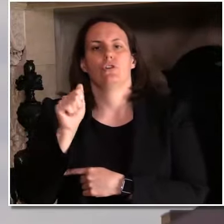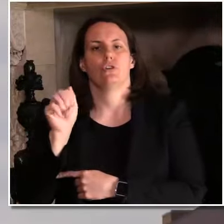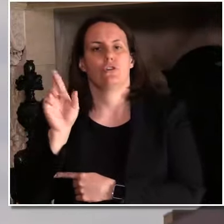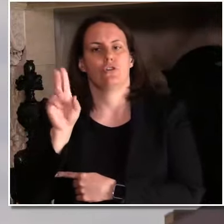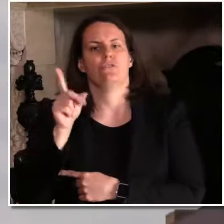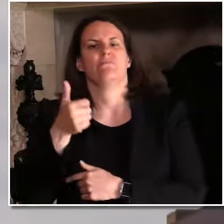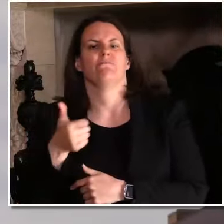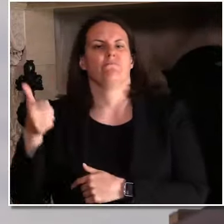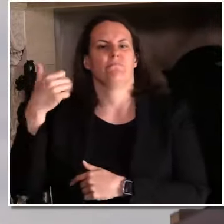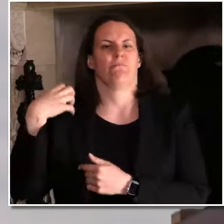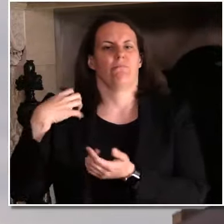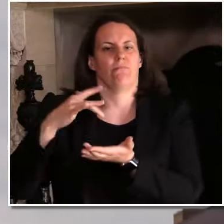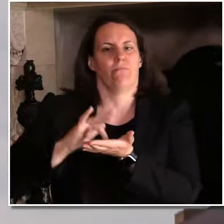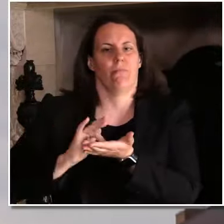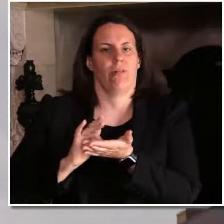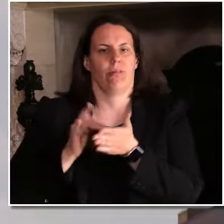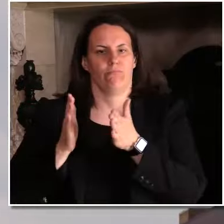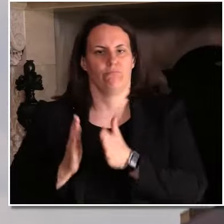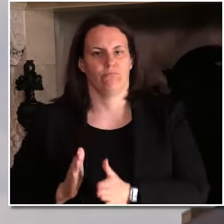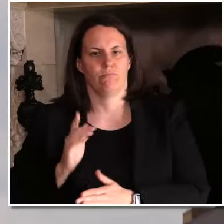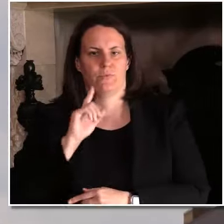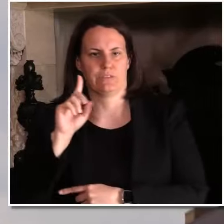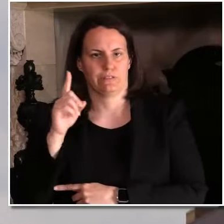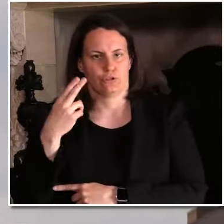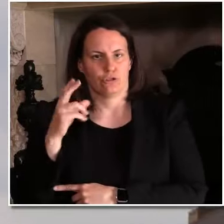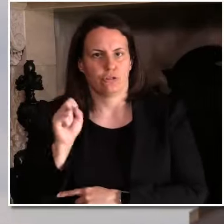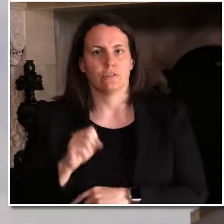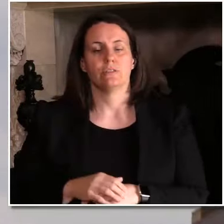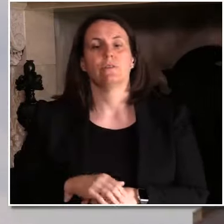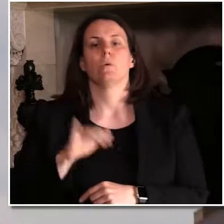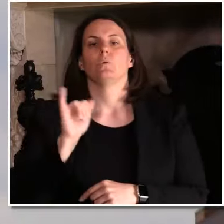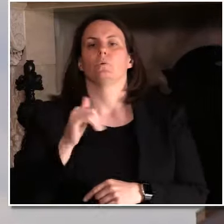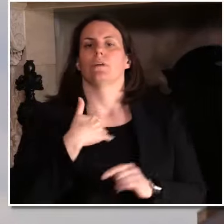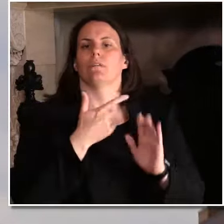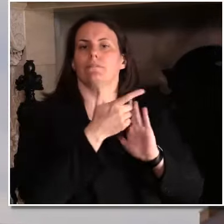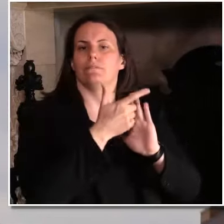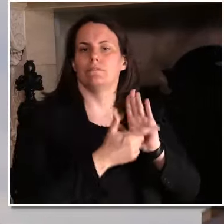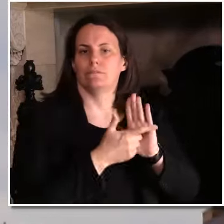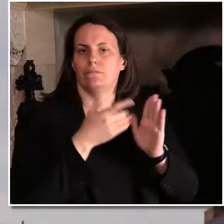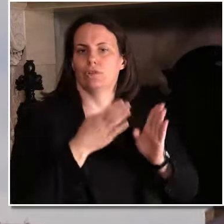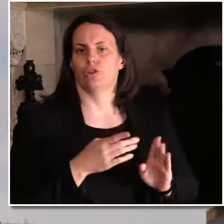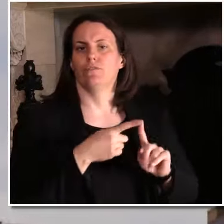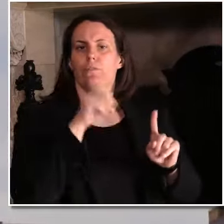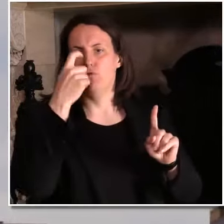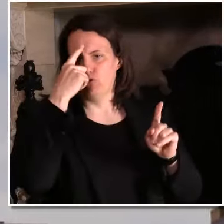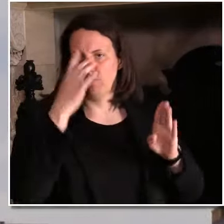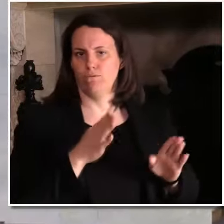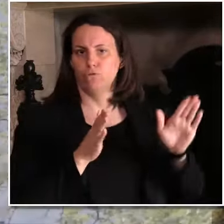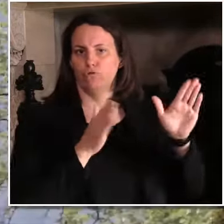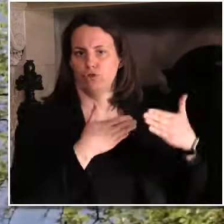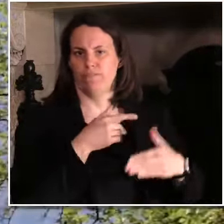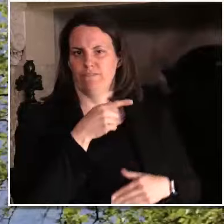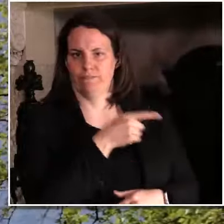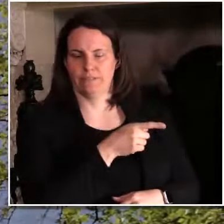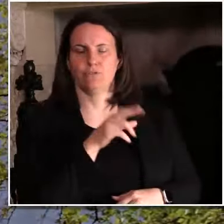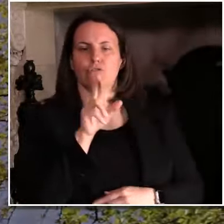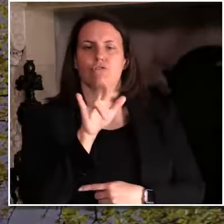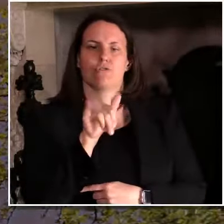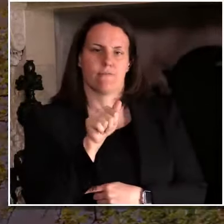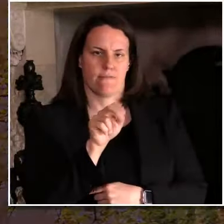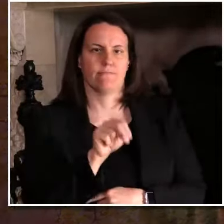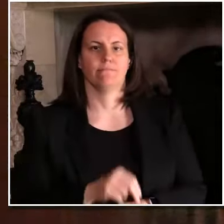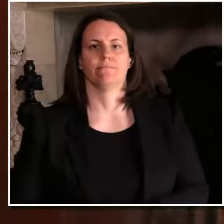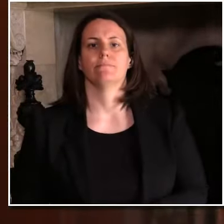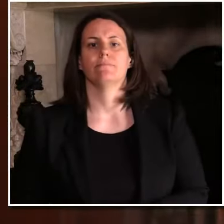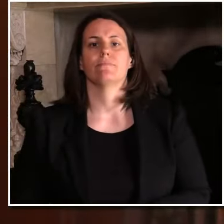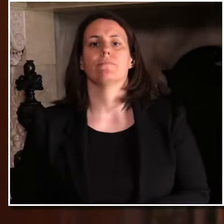DHS Bureau of Communicable Disease, and Ryan Nilsestun, the Chief Legal Counsel for the Governor's Office. We will begin the briefing with remarks from